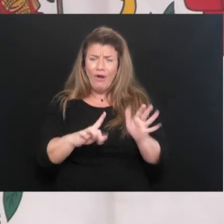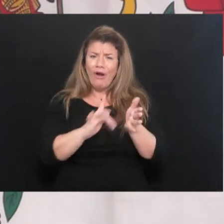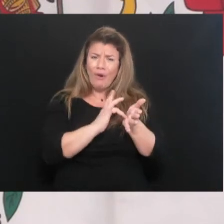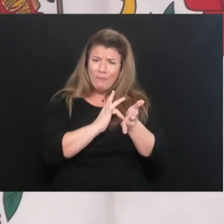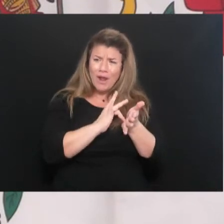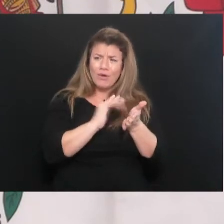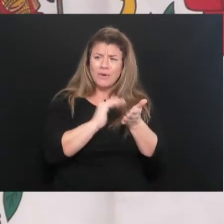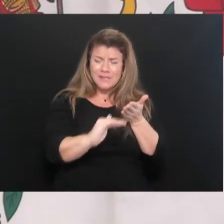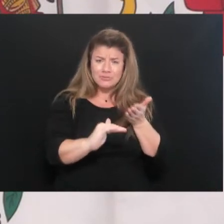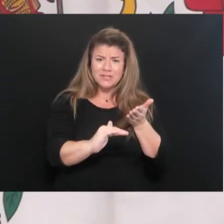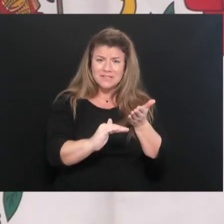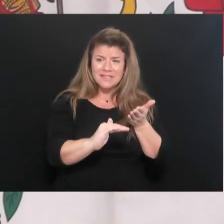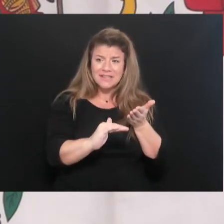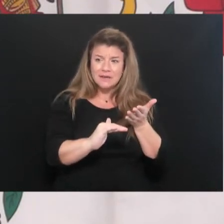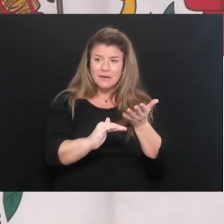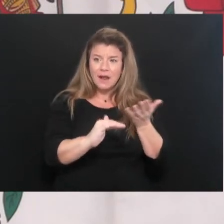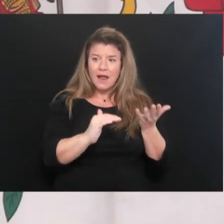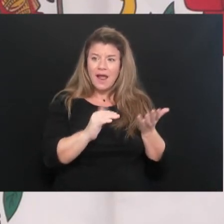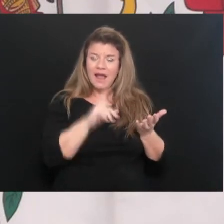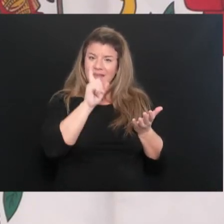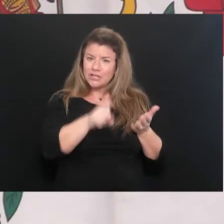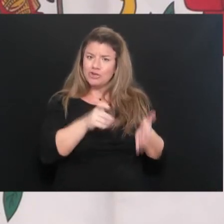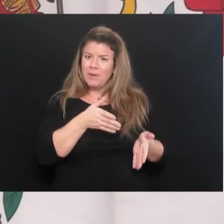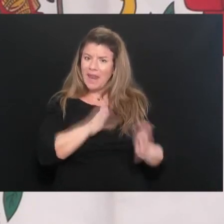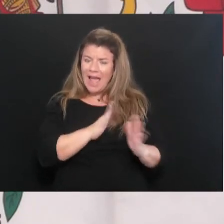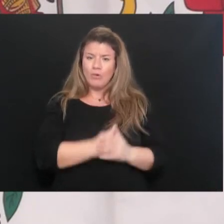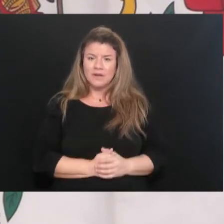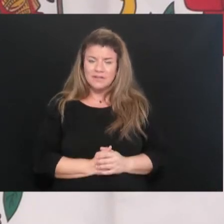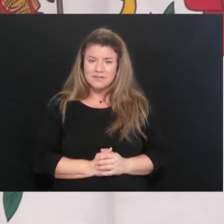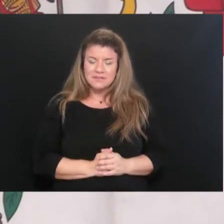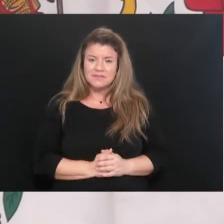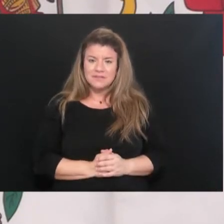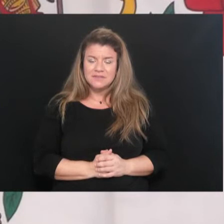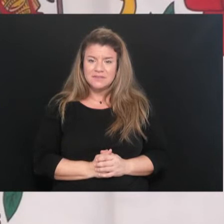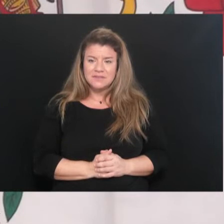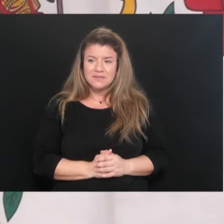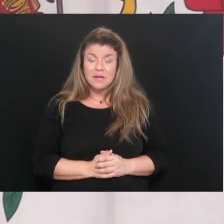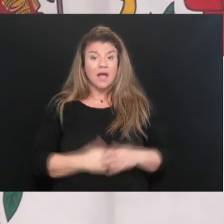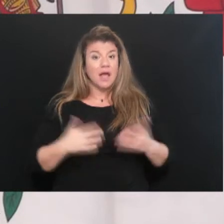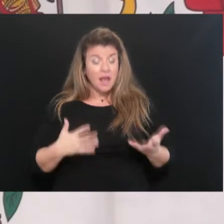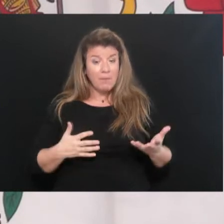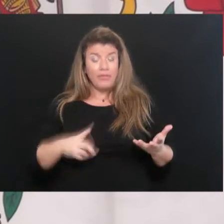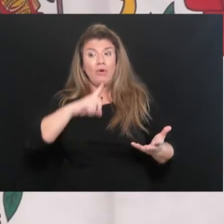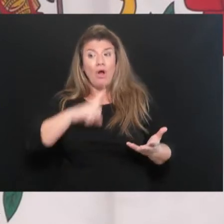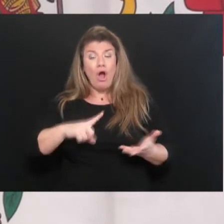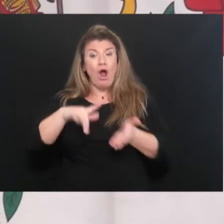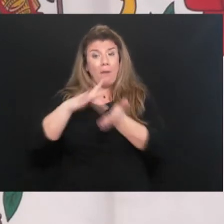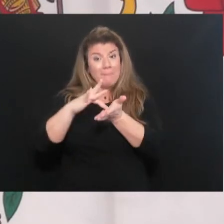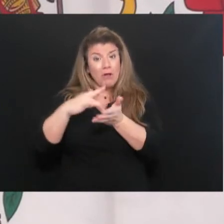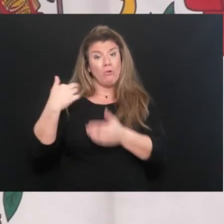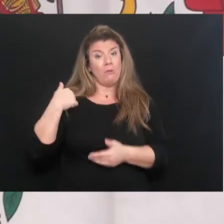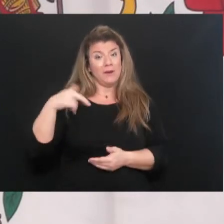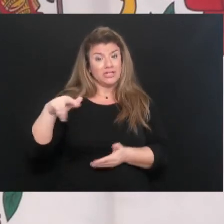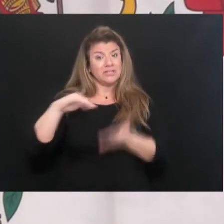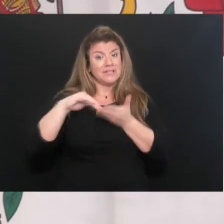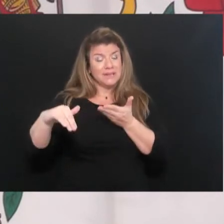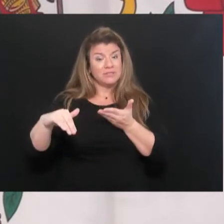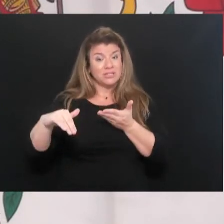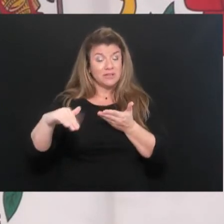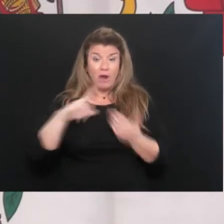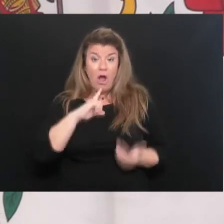exemptions, and they ought to allow these exemptions, but there are medical and religious exemptions,